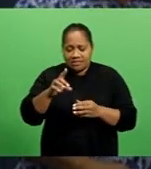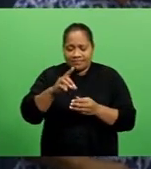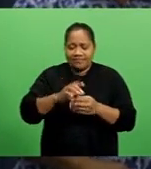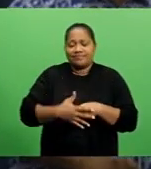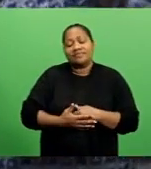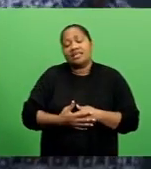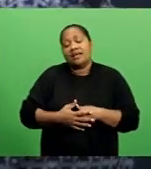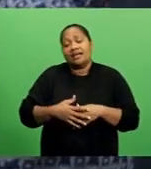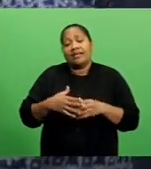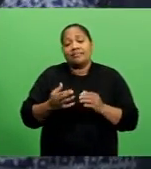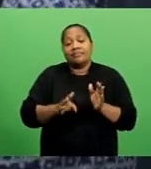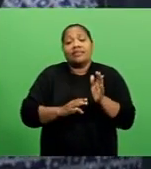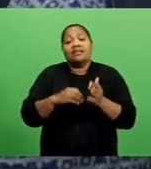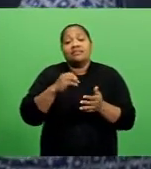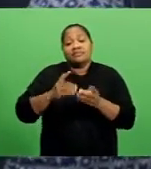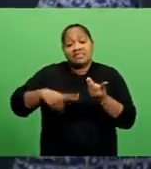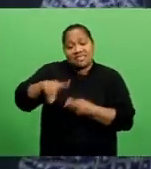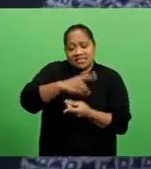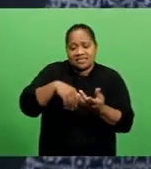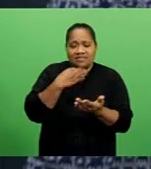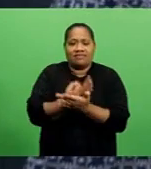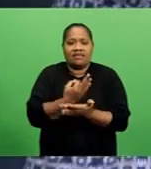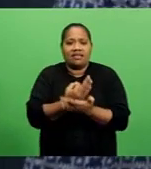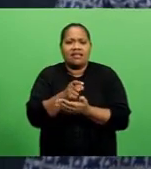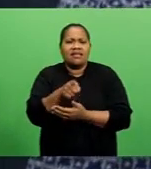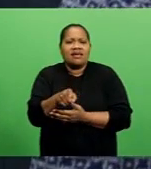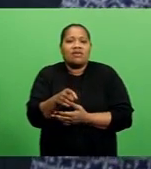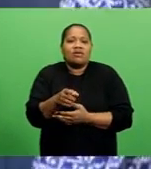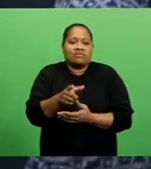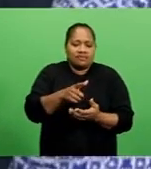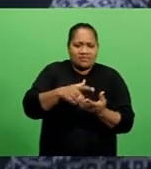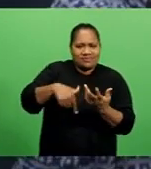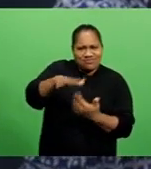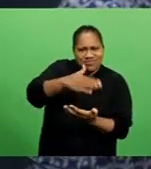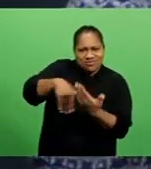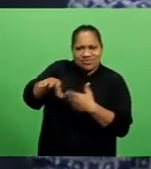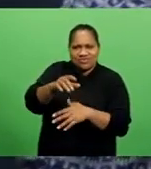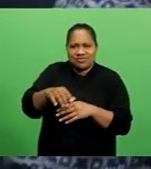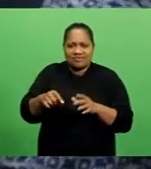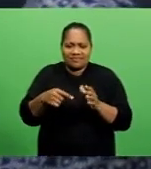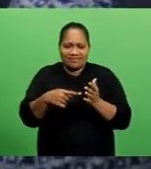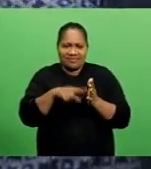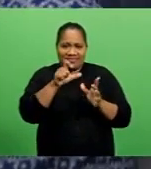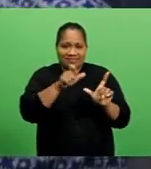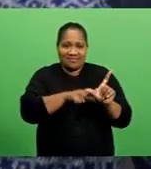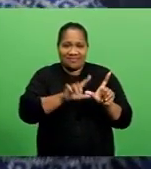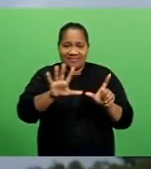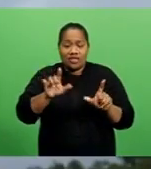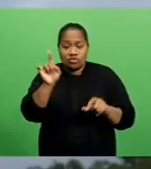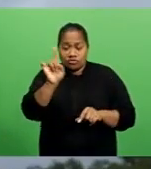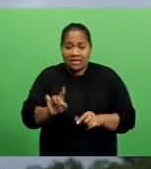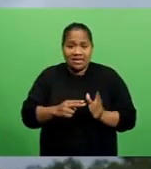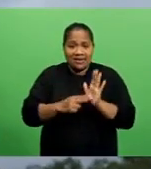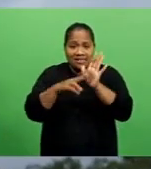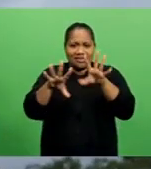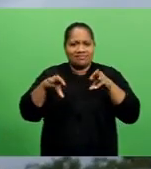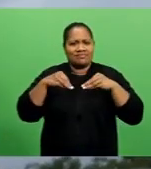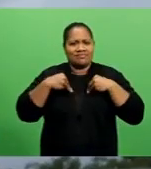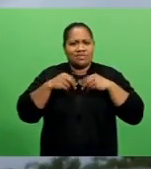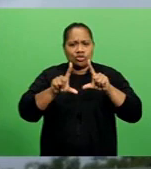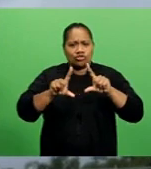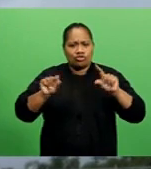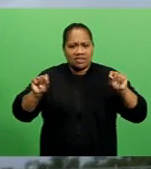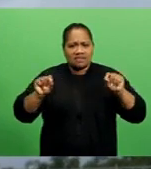the recovery after the devastation of Tropical Cyclone Yasa last month. While receiving the check in Nandi today, Attorney General Ayaz Sayed